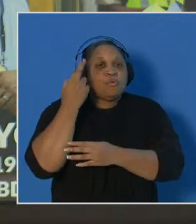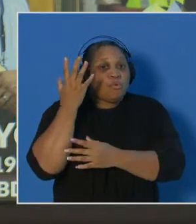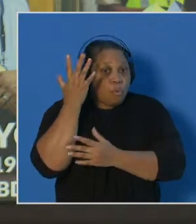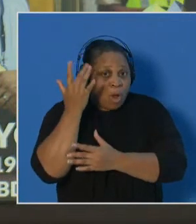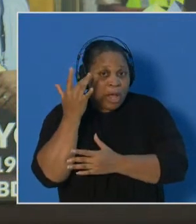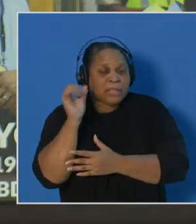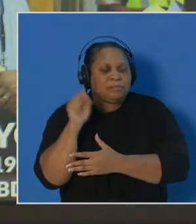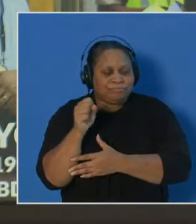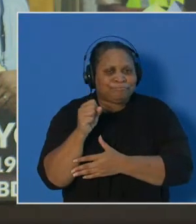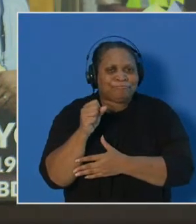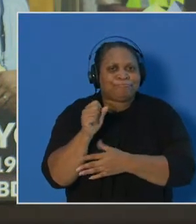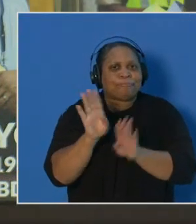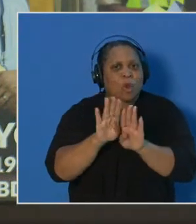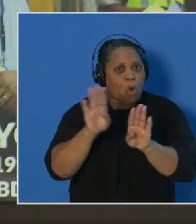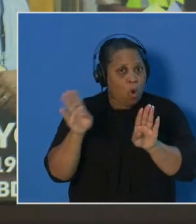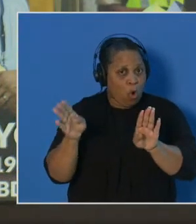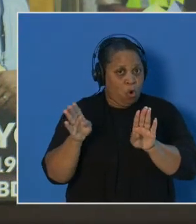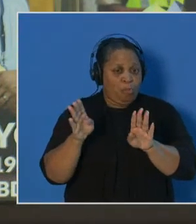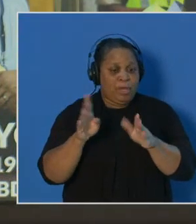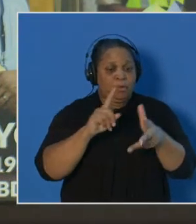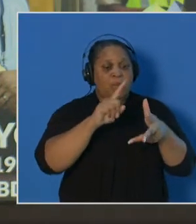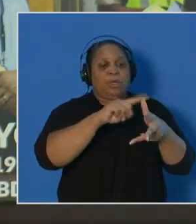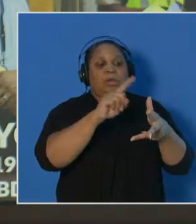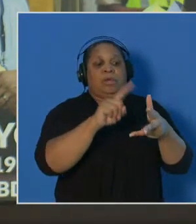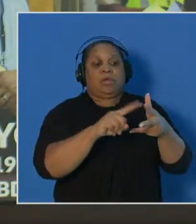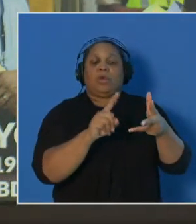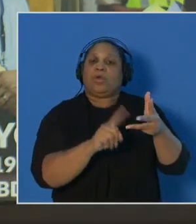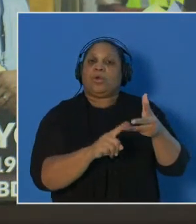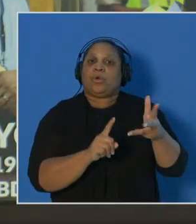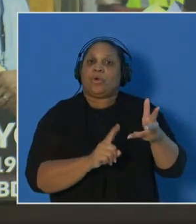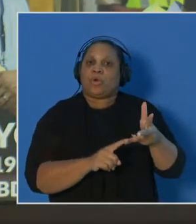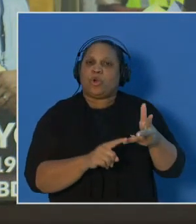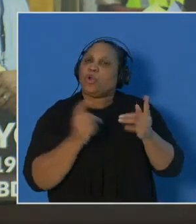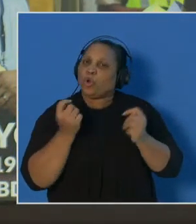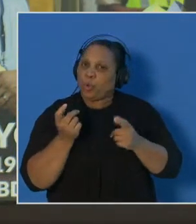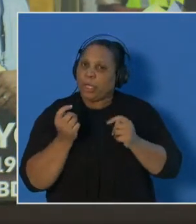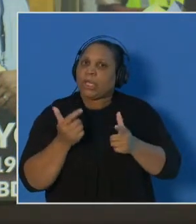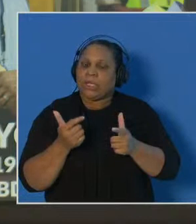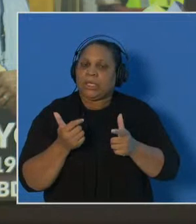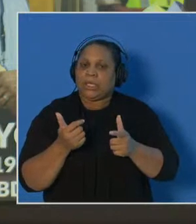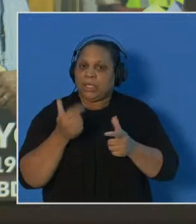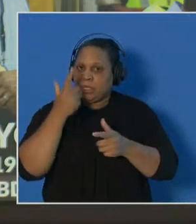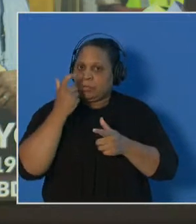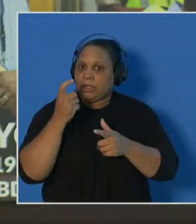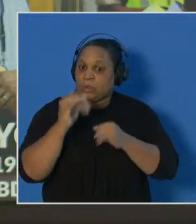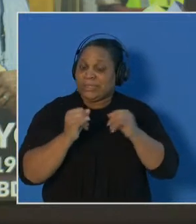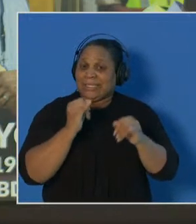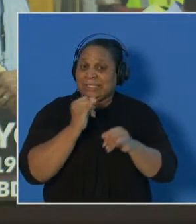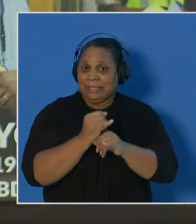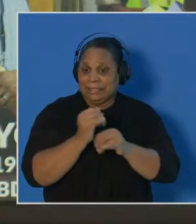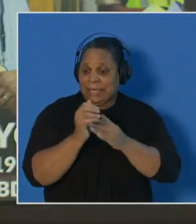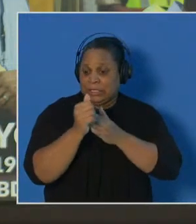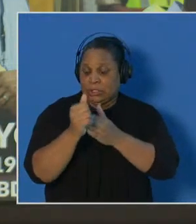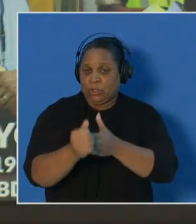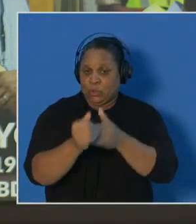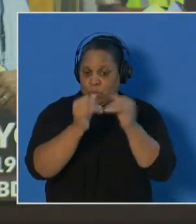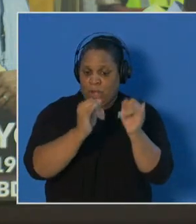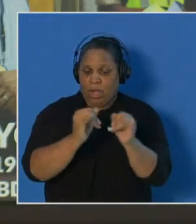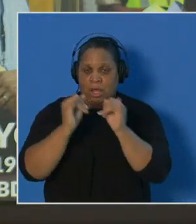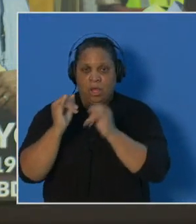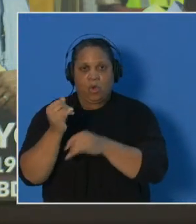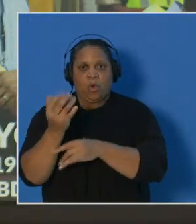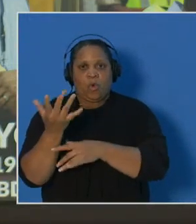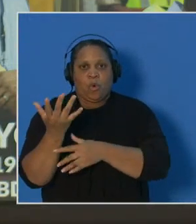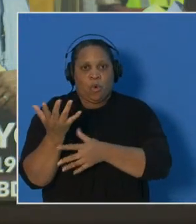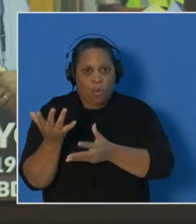been able to open up with our phased approach as quickly as we have, because the international guidelines are to wait